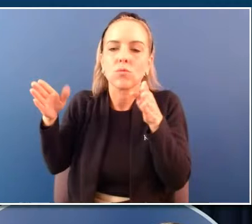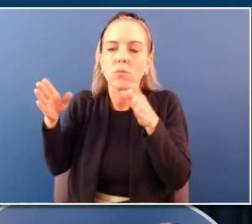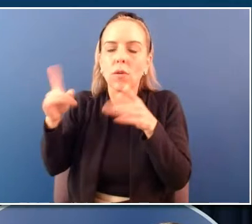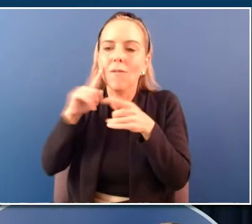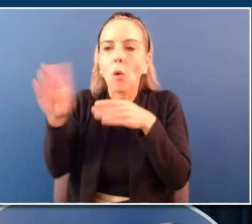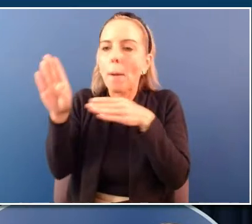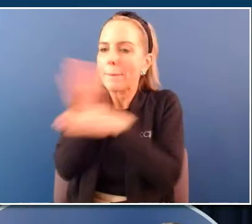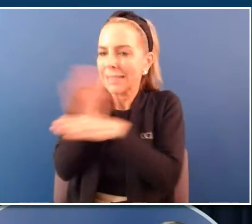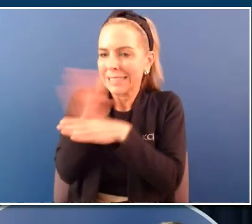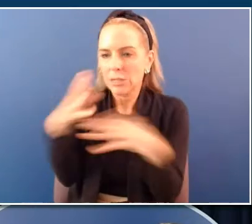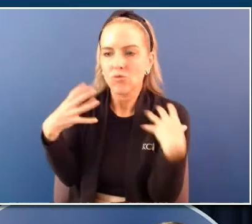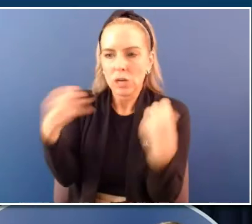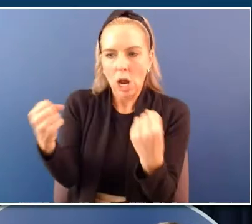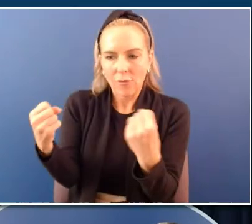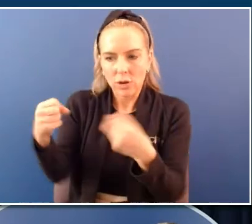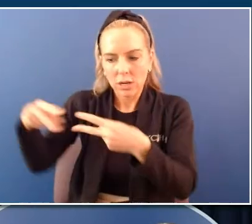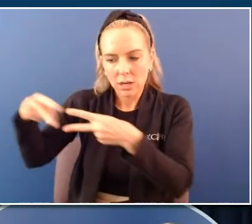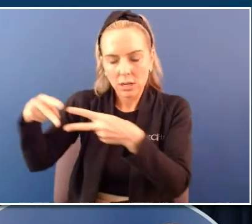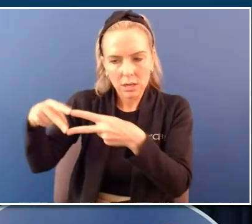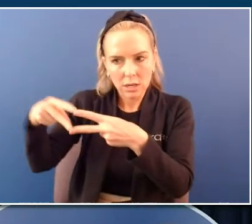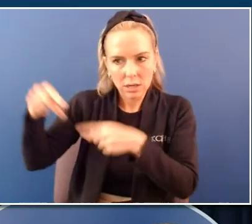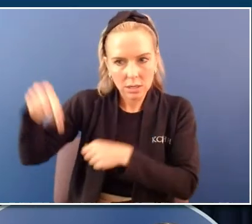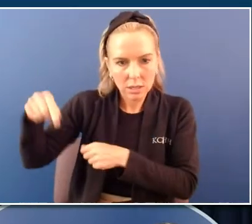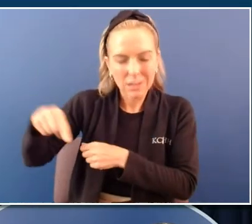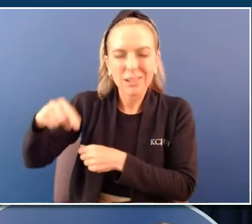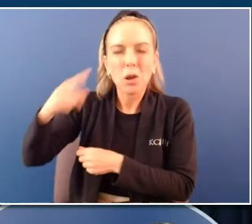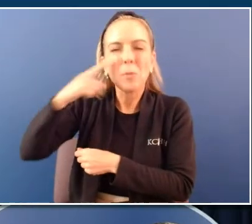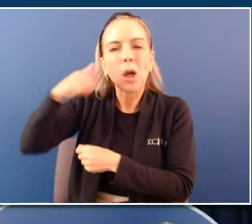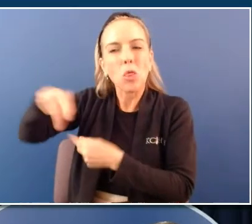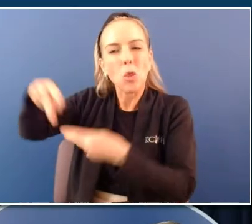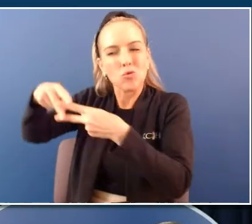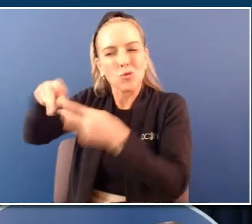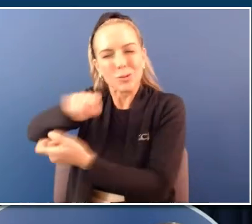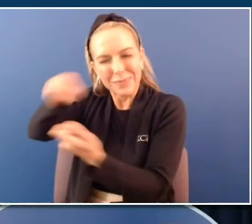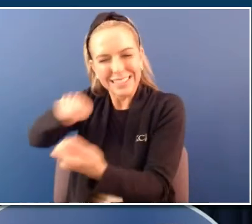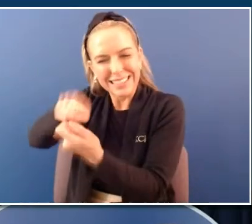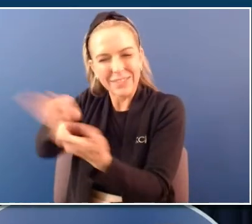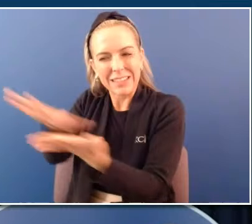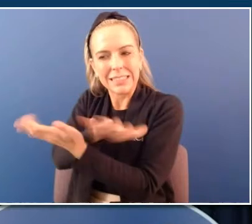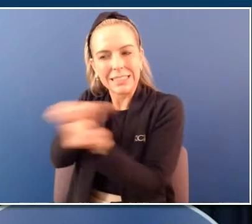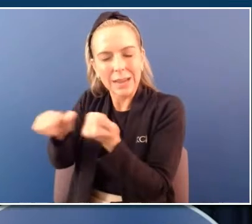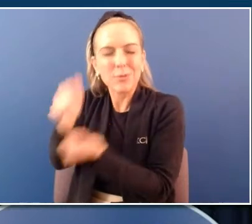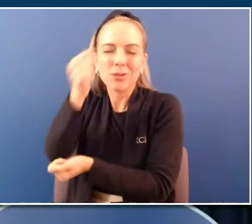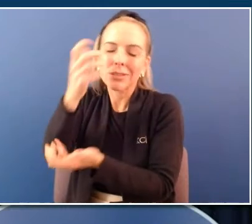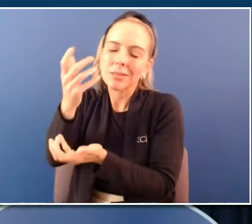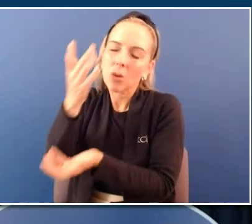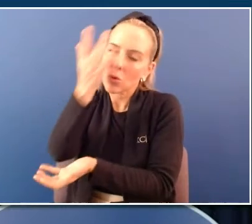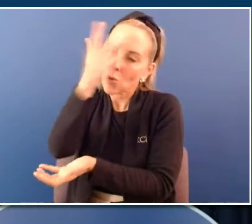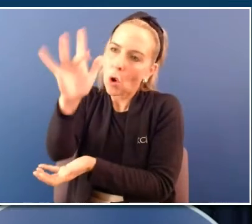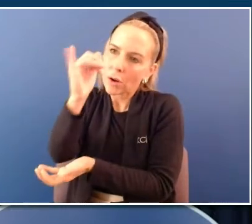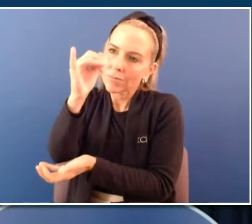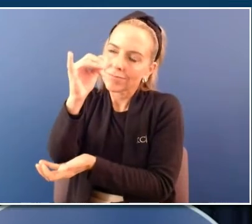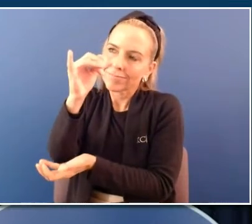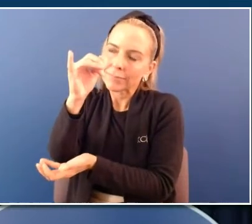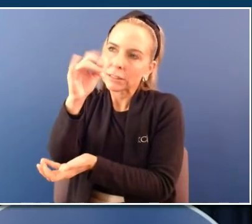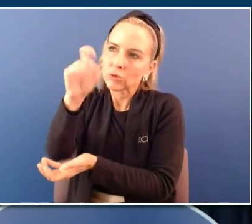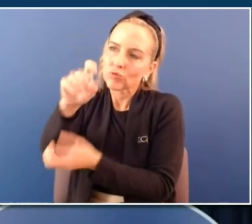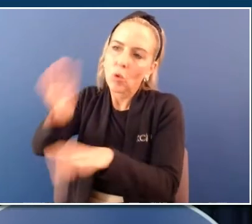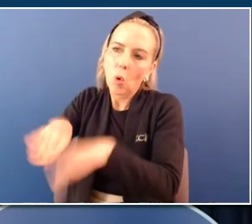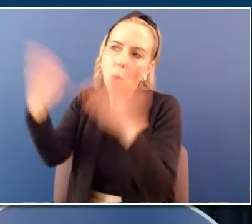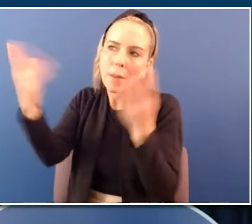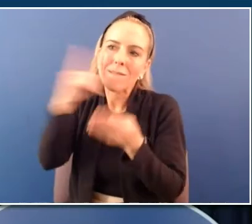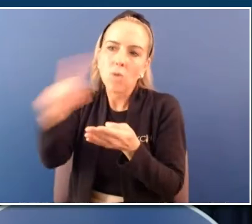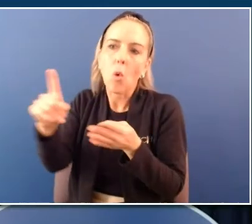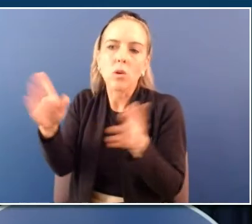because, again, there was specific damage that makes this a smart idea to open in this area as well as